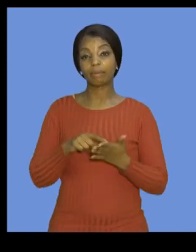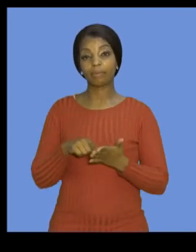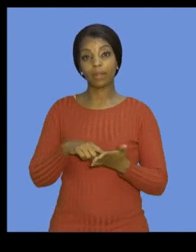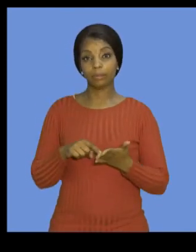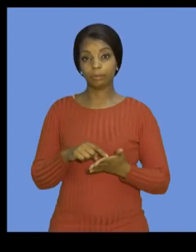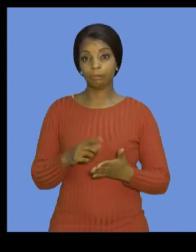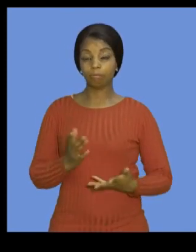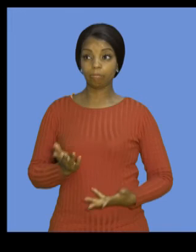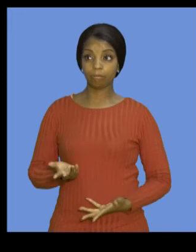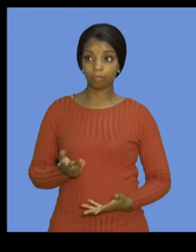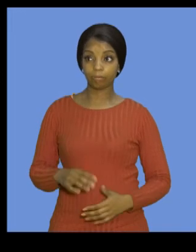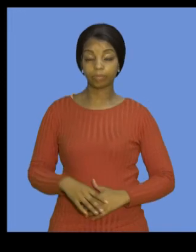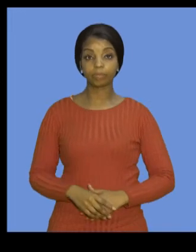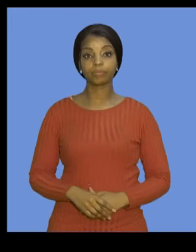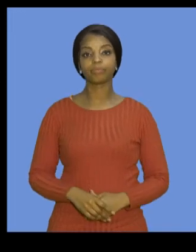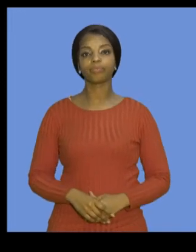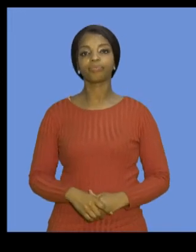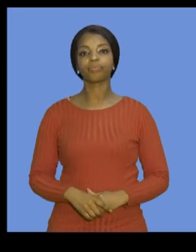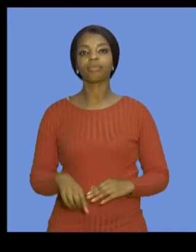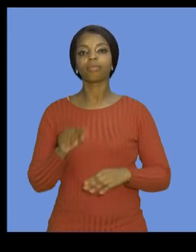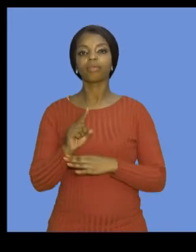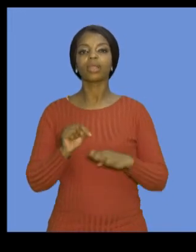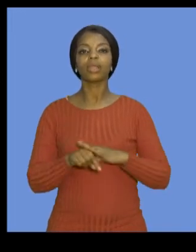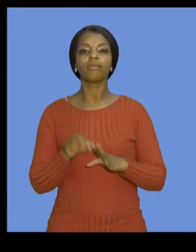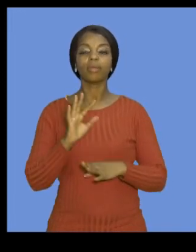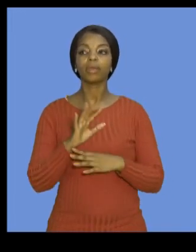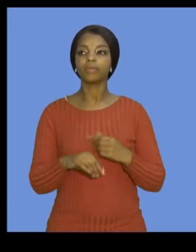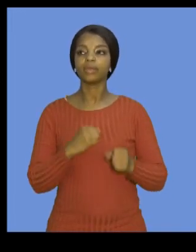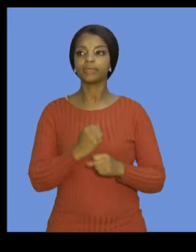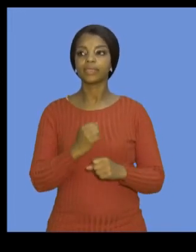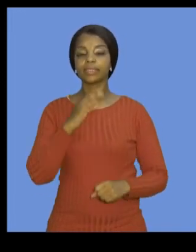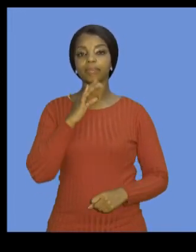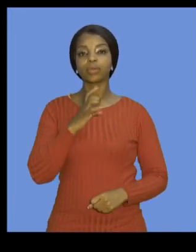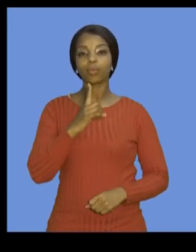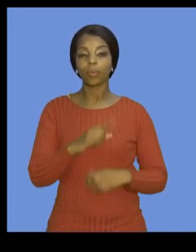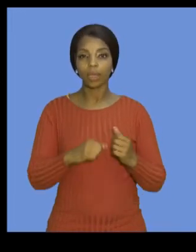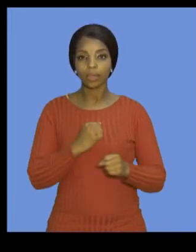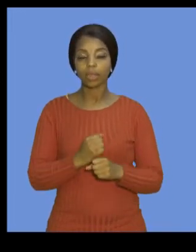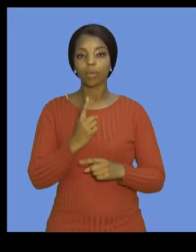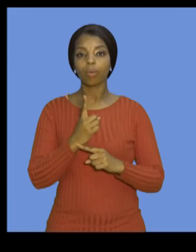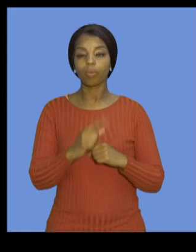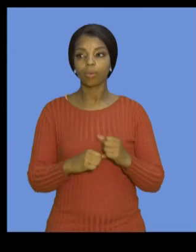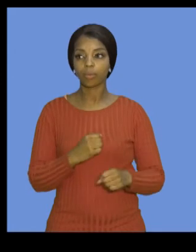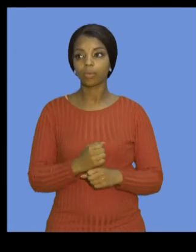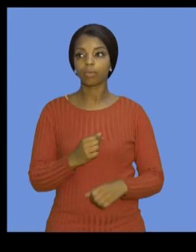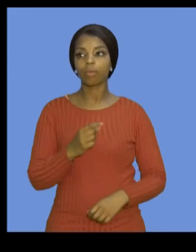5,000 there. And then I divide this by 5 years, which gives me